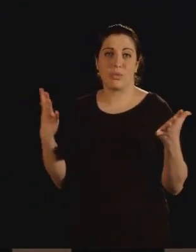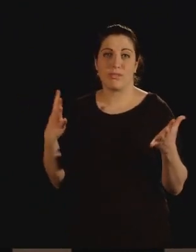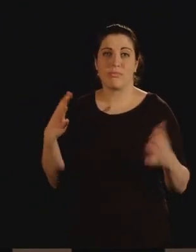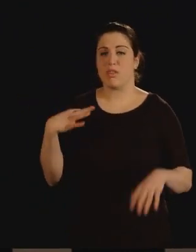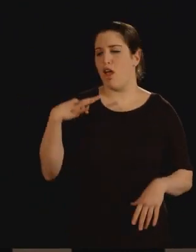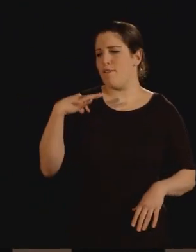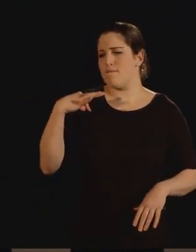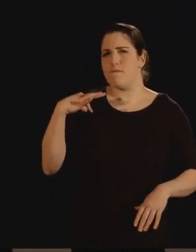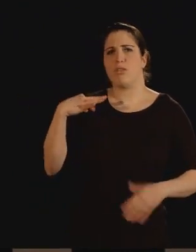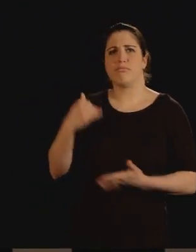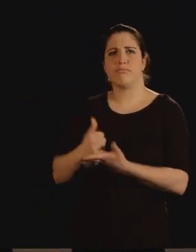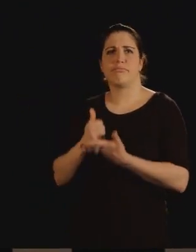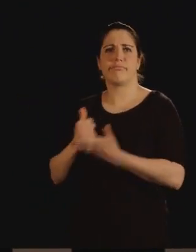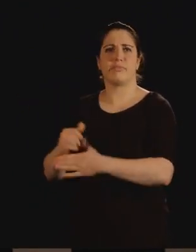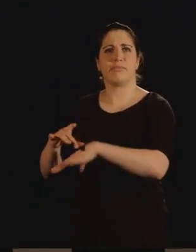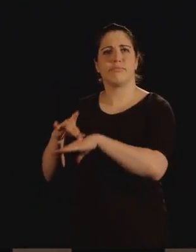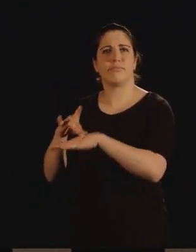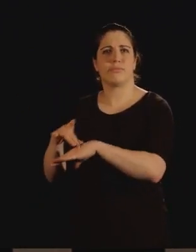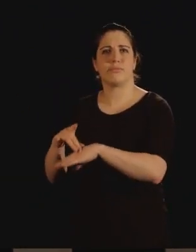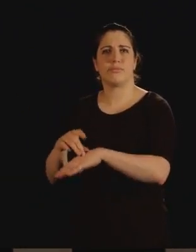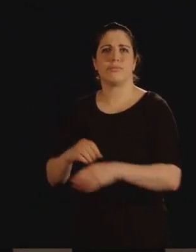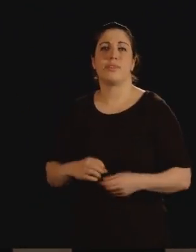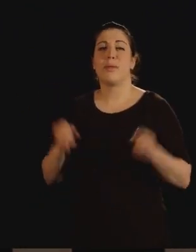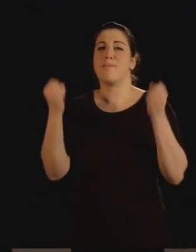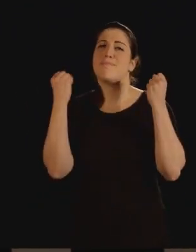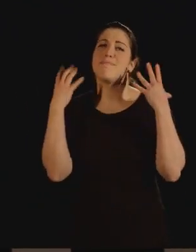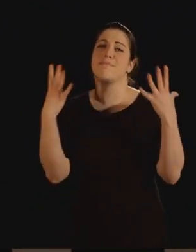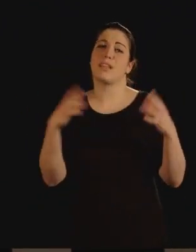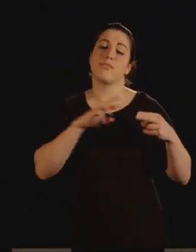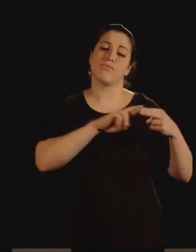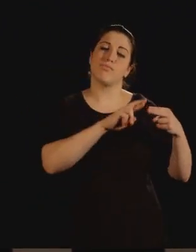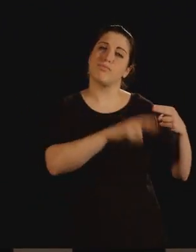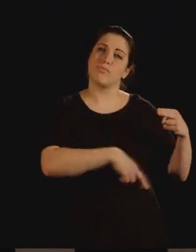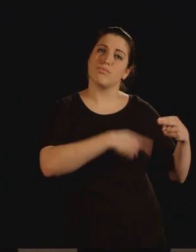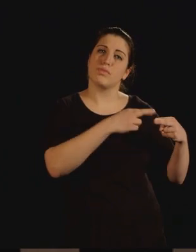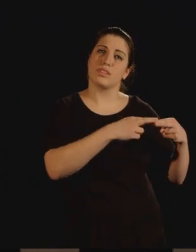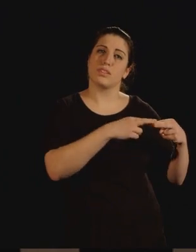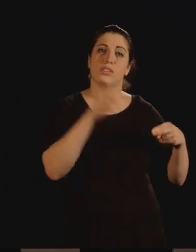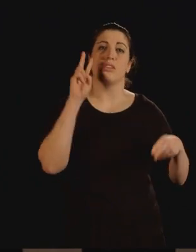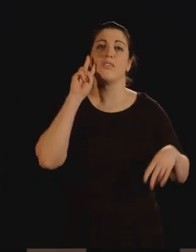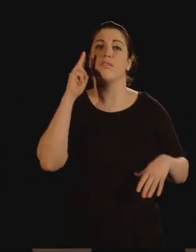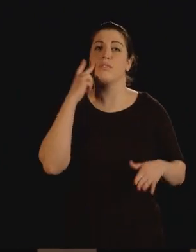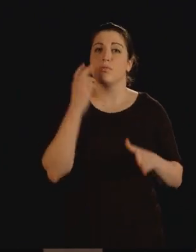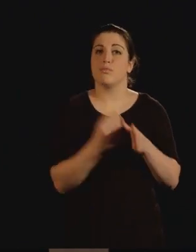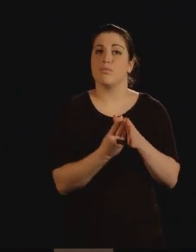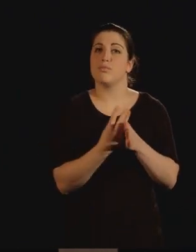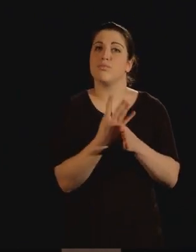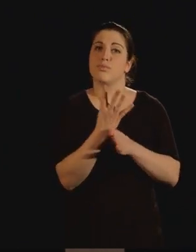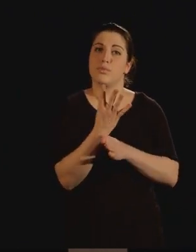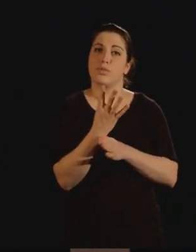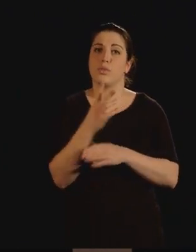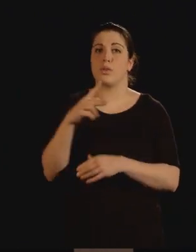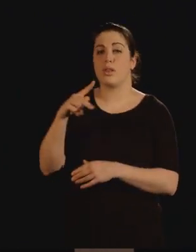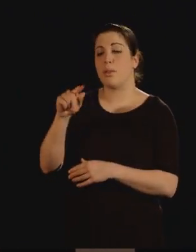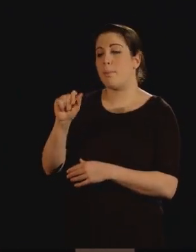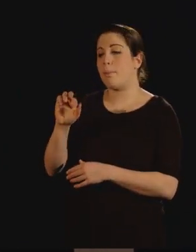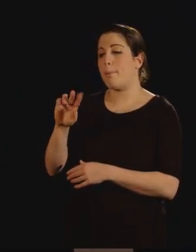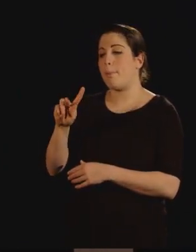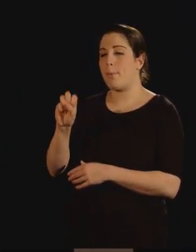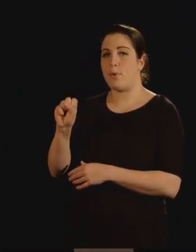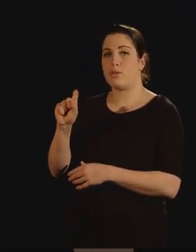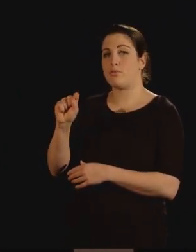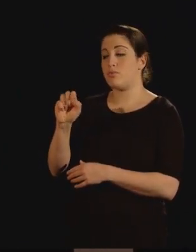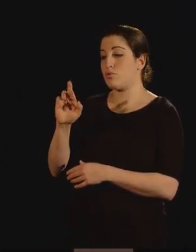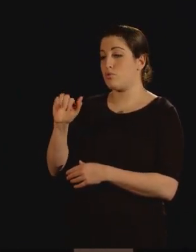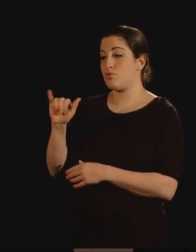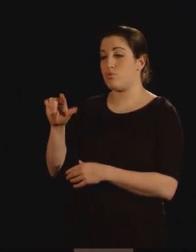to volunteer. Millions of us recycle. We grow our own herbs and vegetables. And heck, we even clean